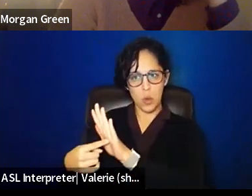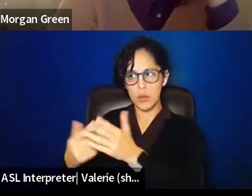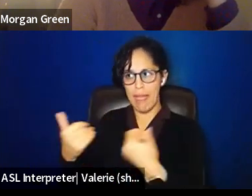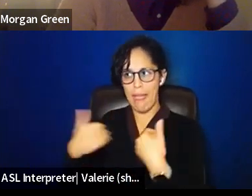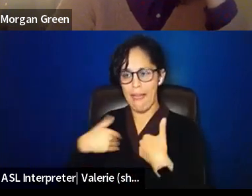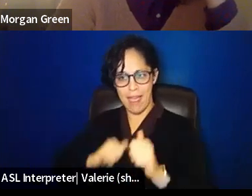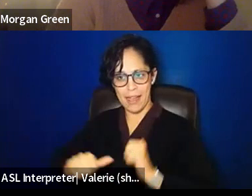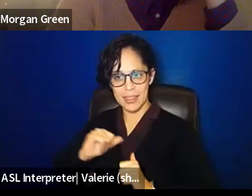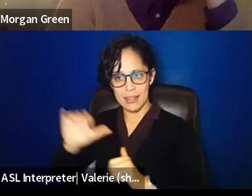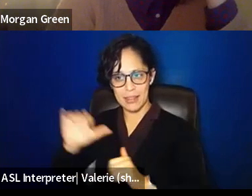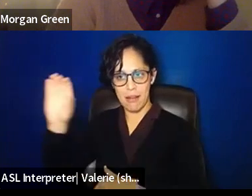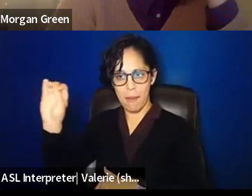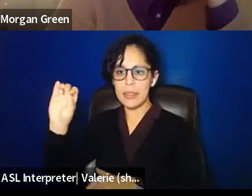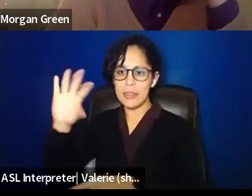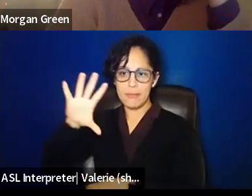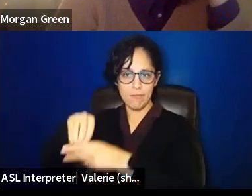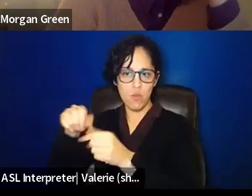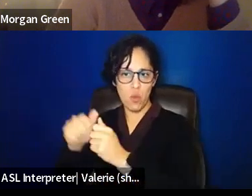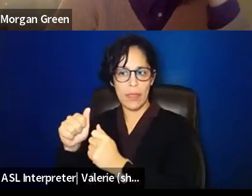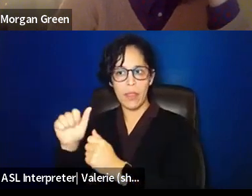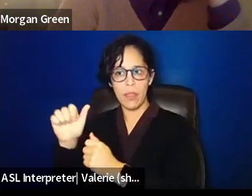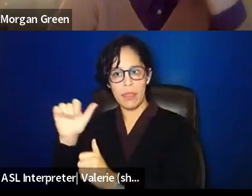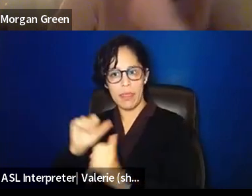the structure of the theater.